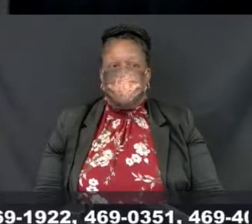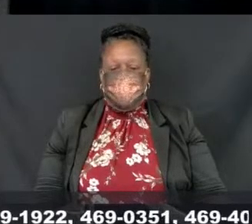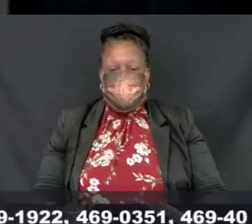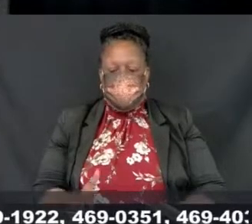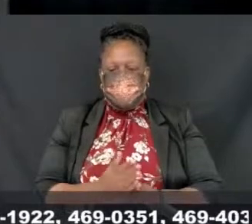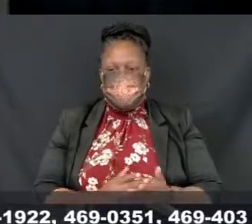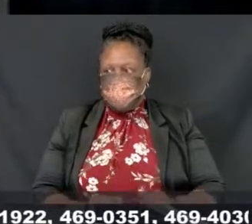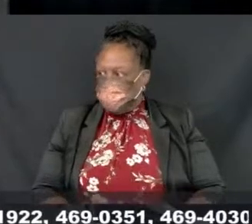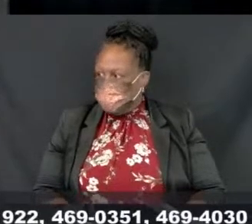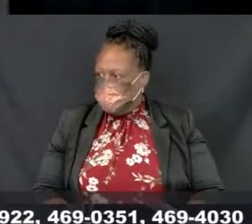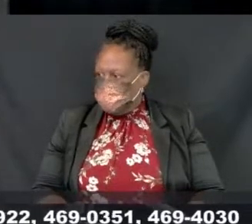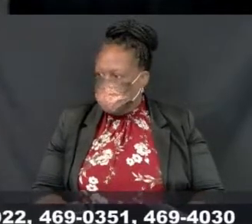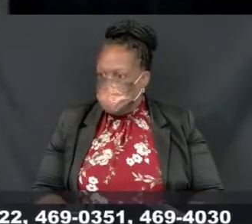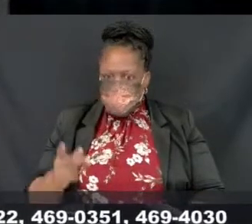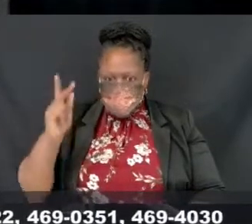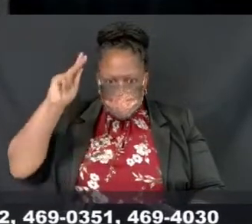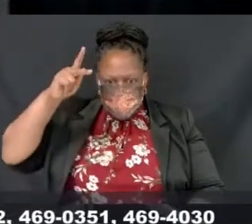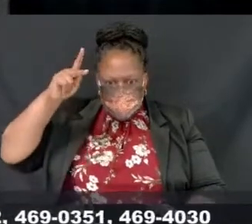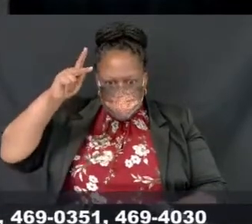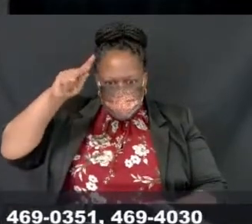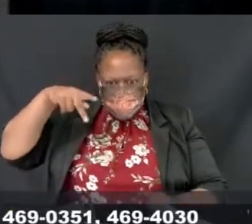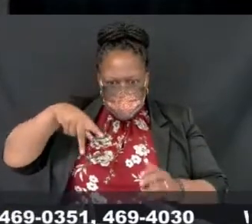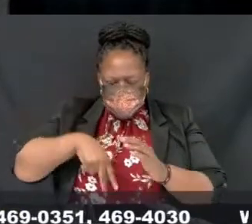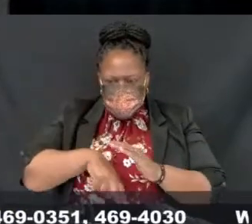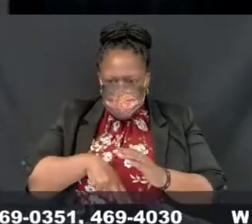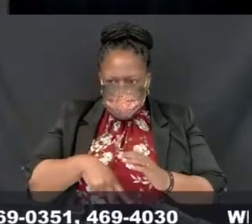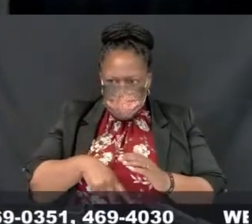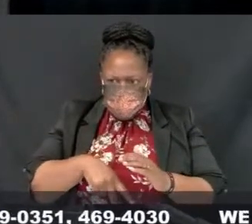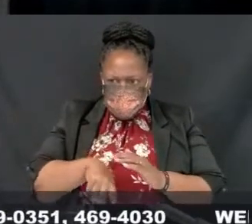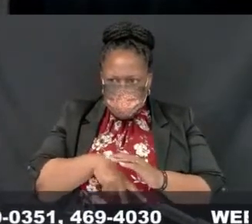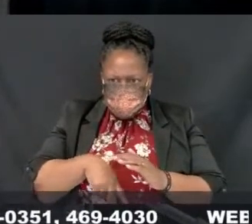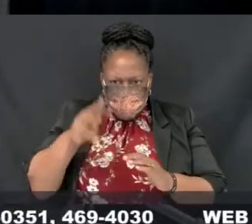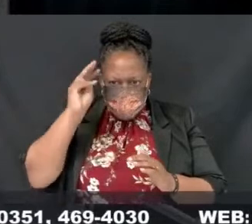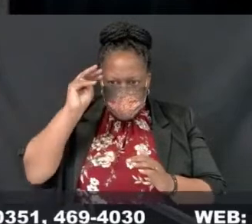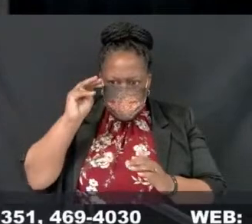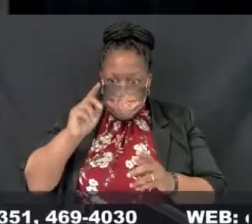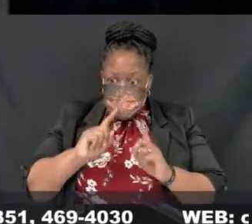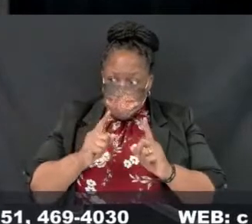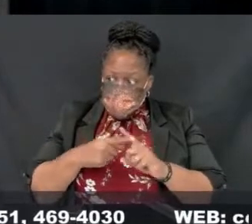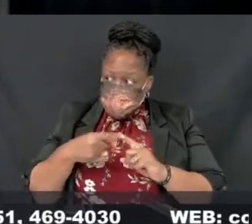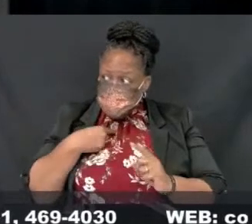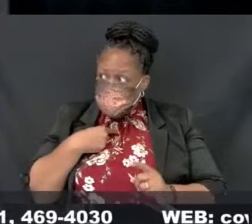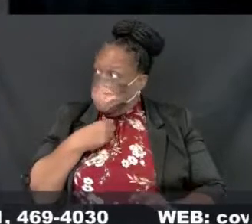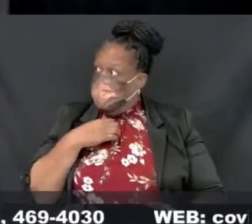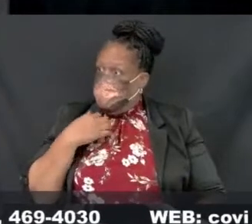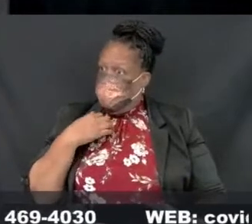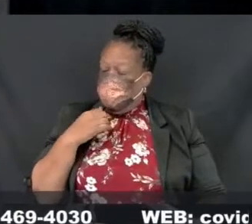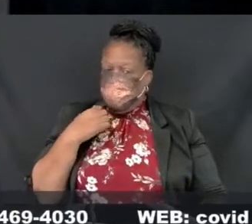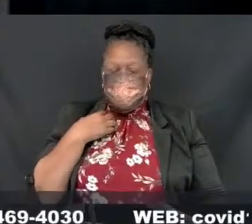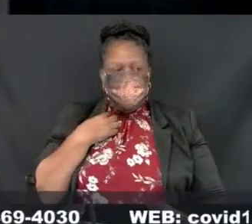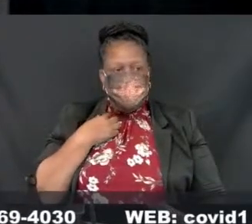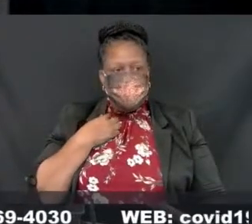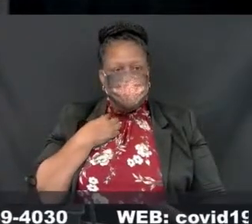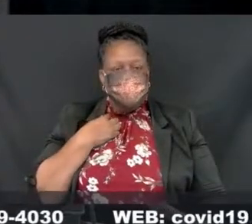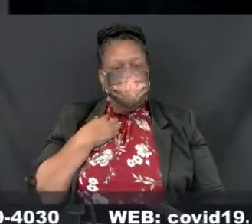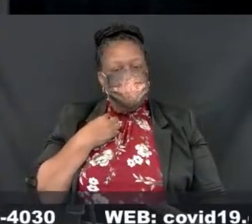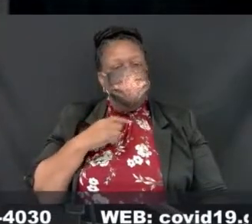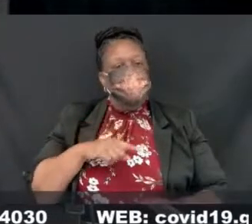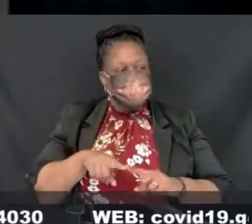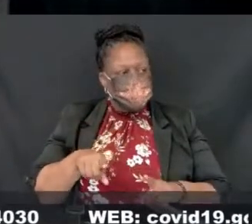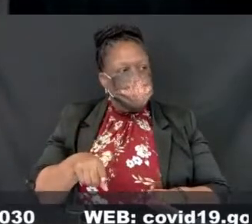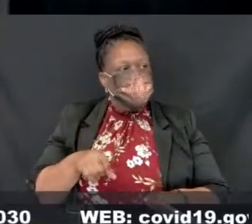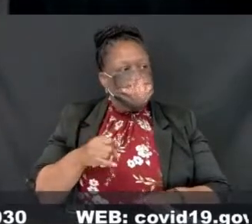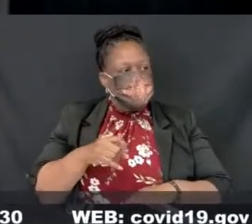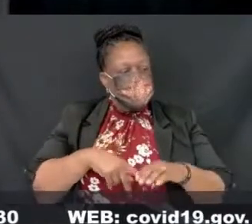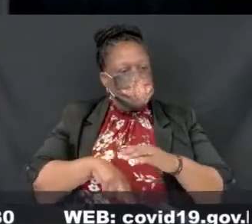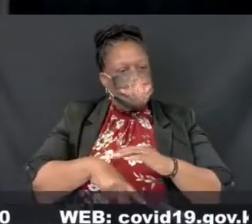you don't really get that opportunity. And that's, to me, that touched the core of my heart to know that our Prime Minister was able